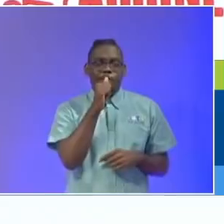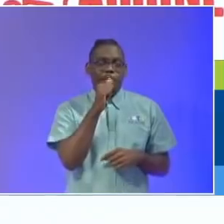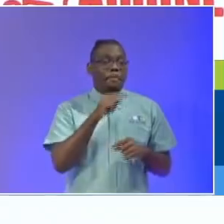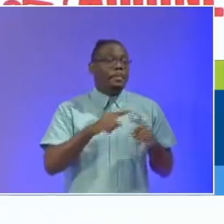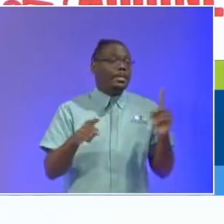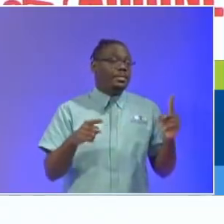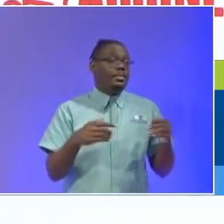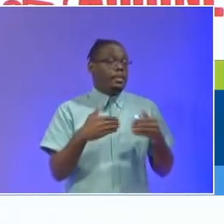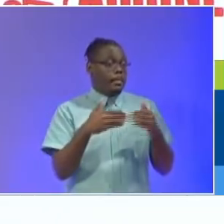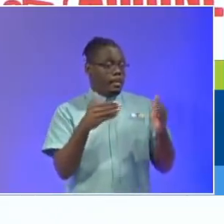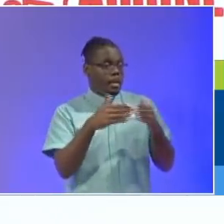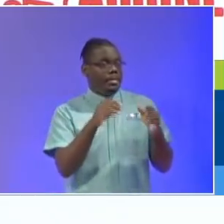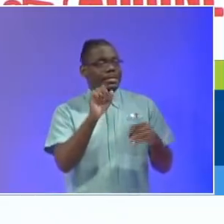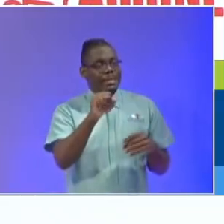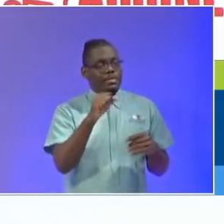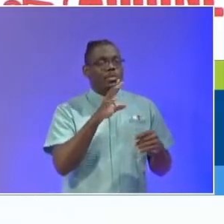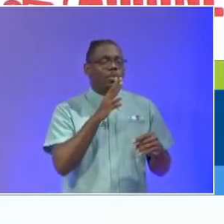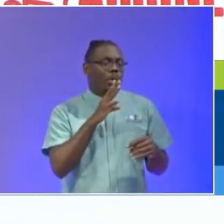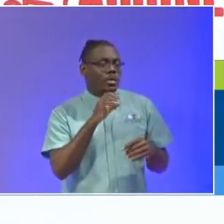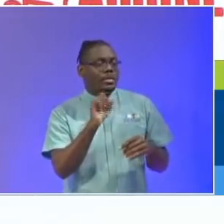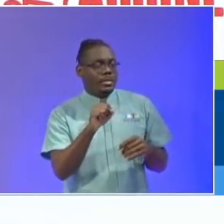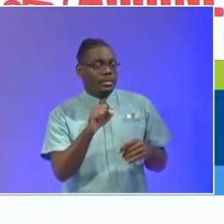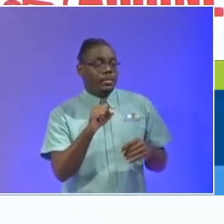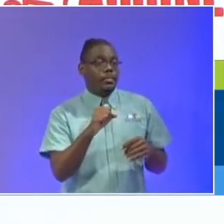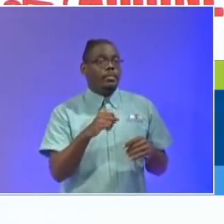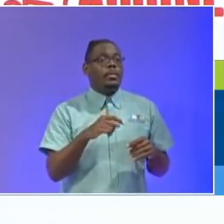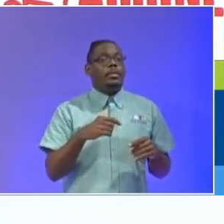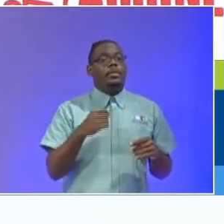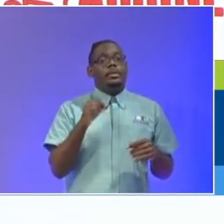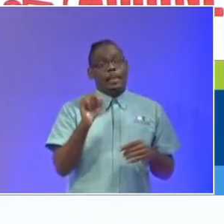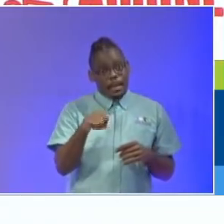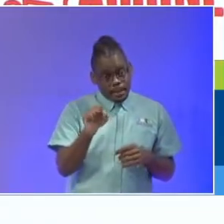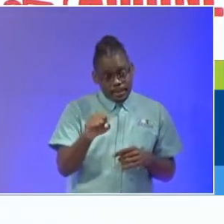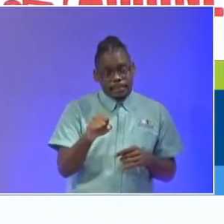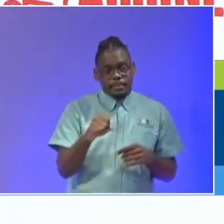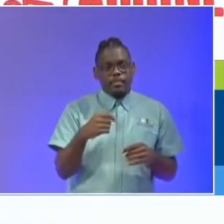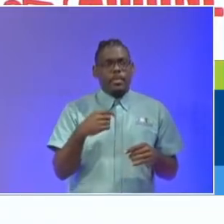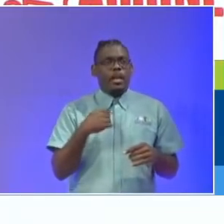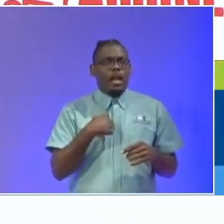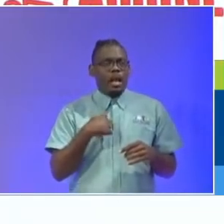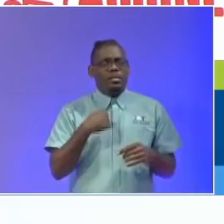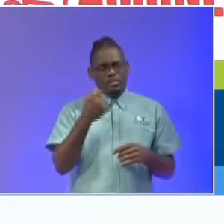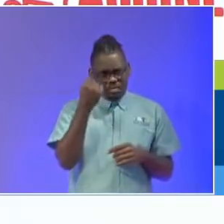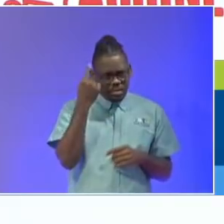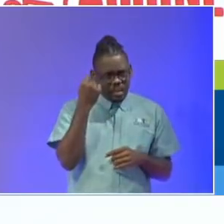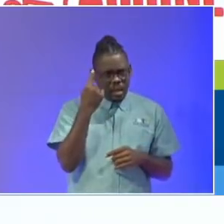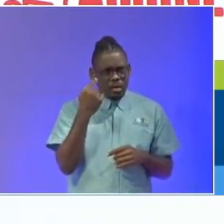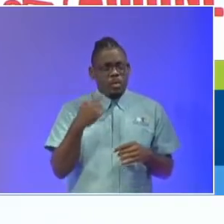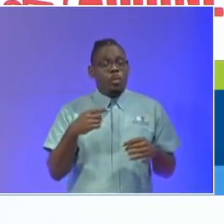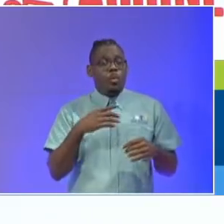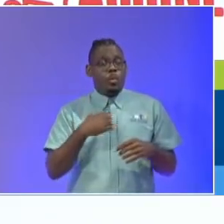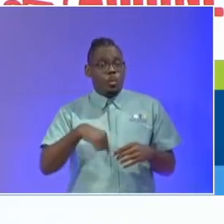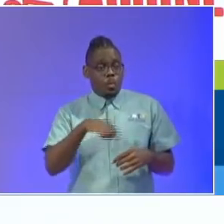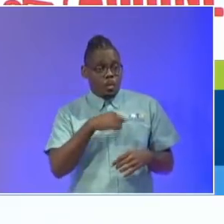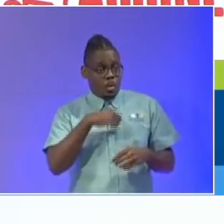that has to be qualified, because you will appreciate there are global supply chain